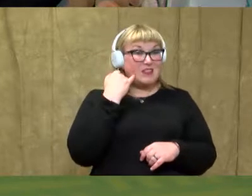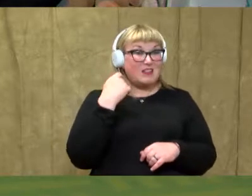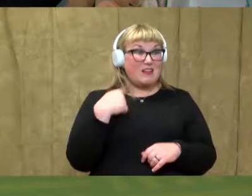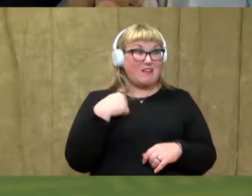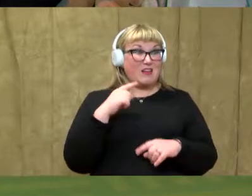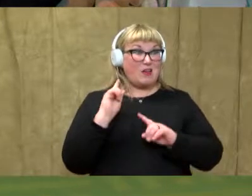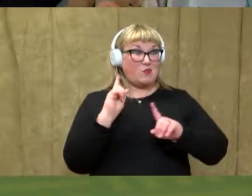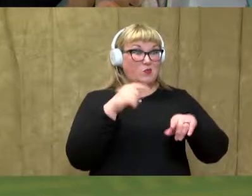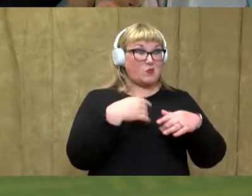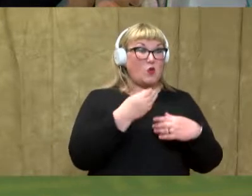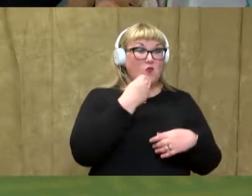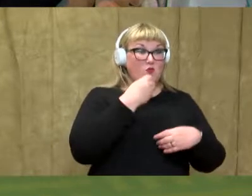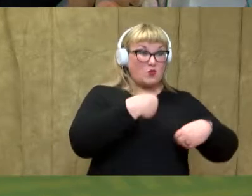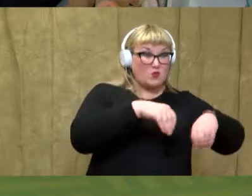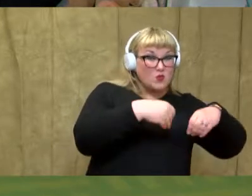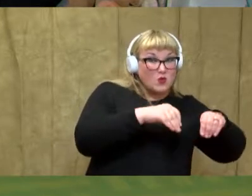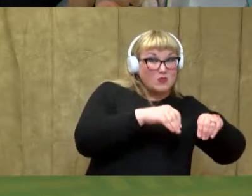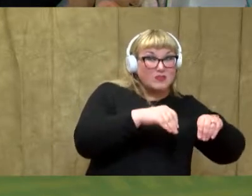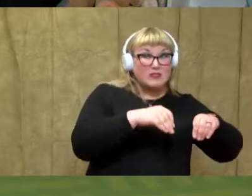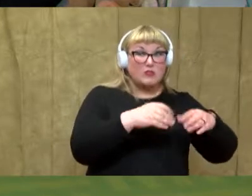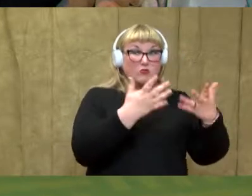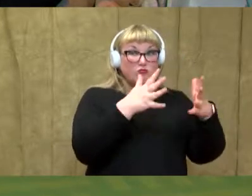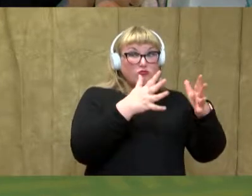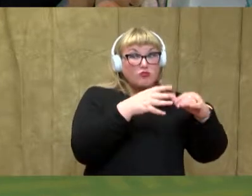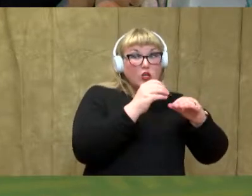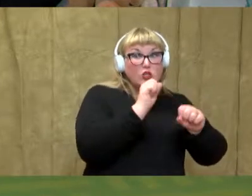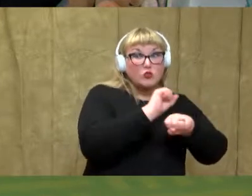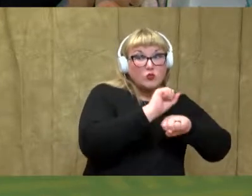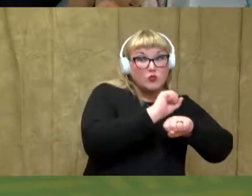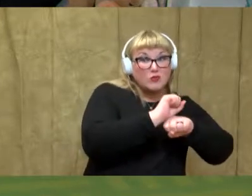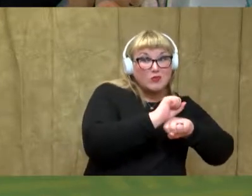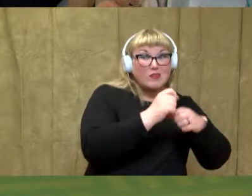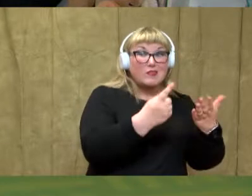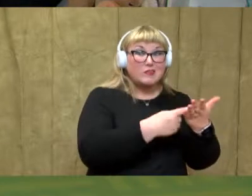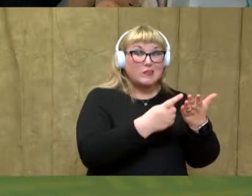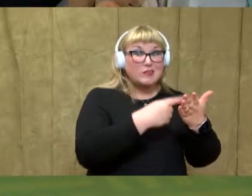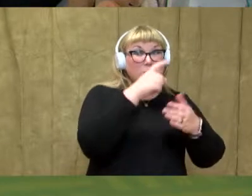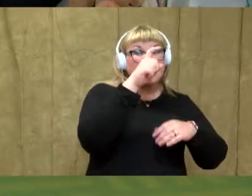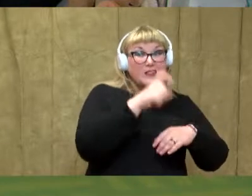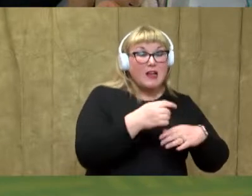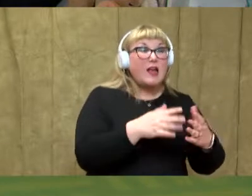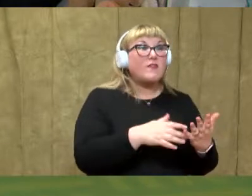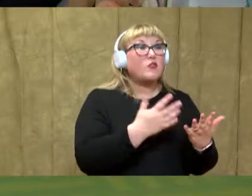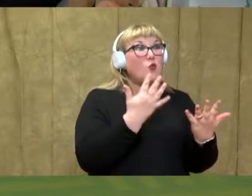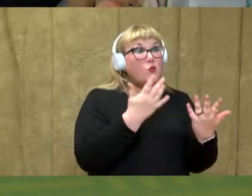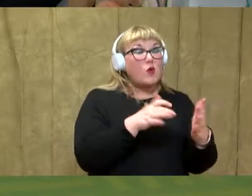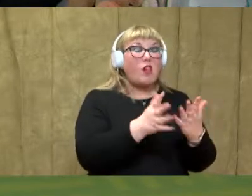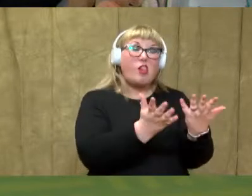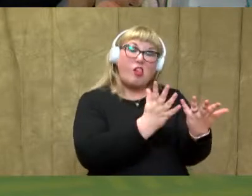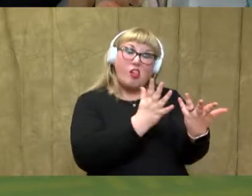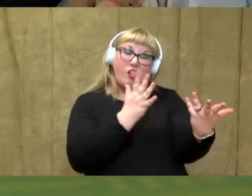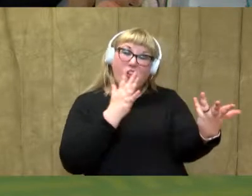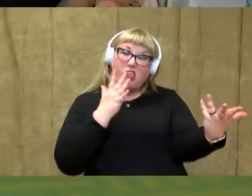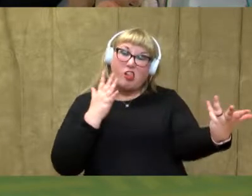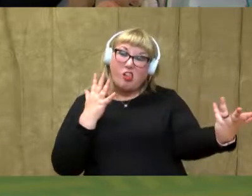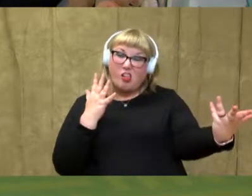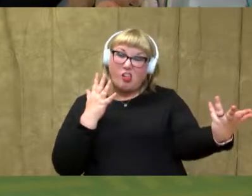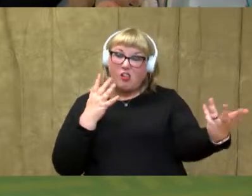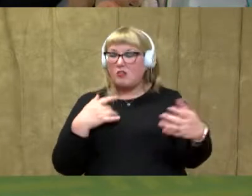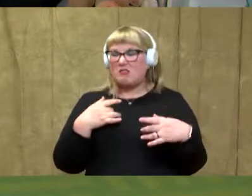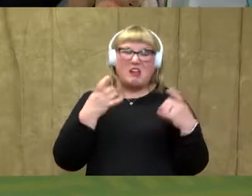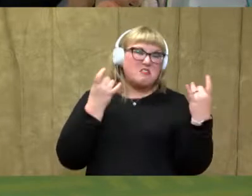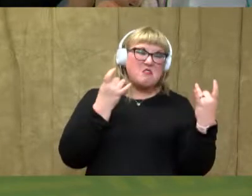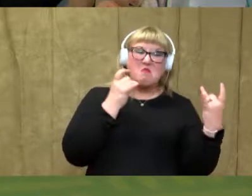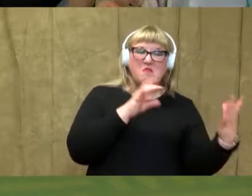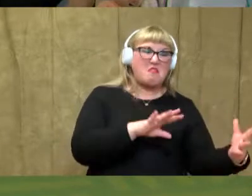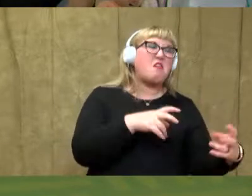to the grocery store and I've just gotten off work, sometimes I have to wait in a long line. And And it's I don't hard. like that. It's hard. It's hard